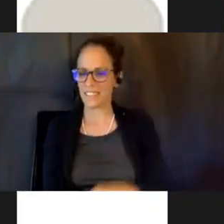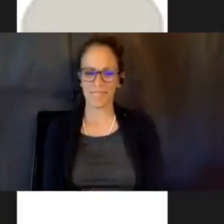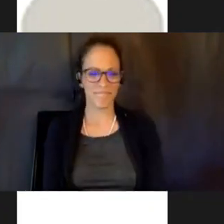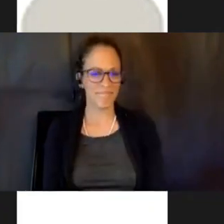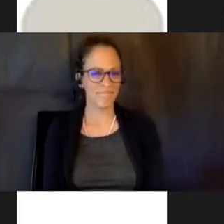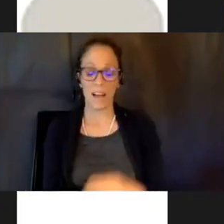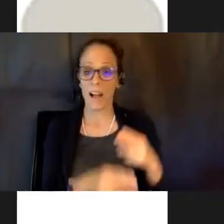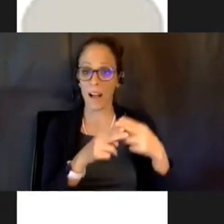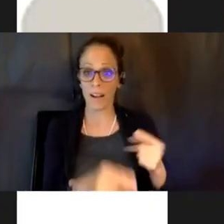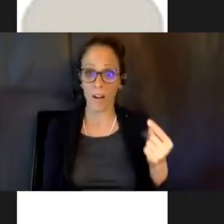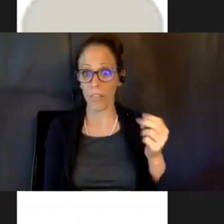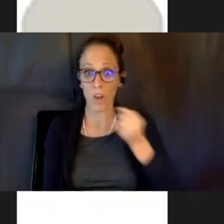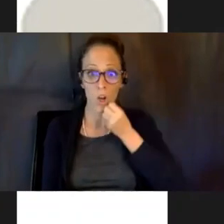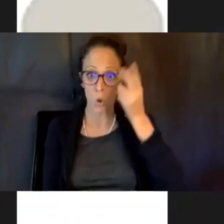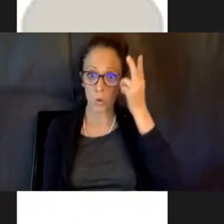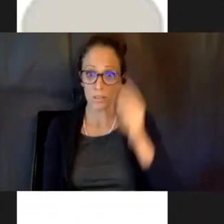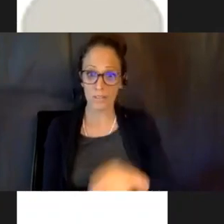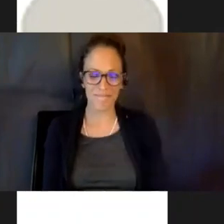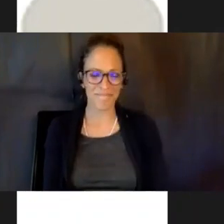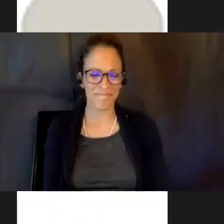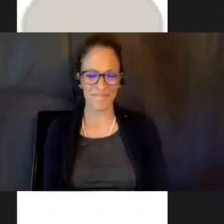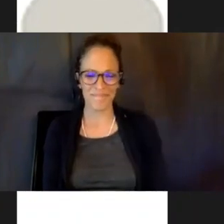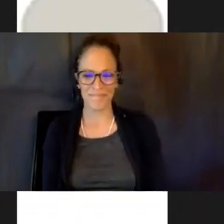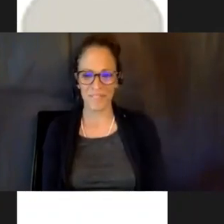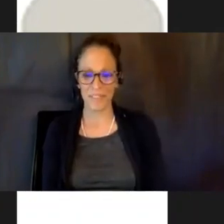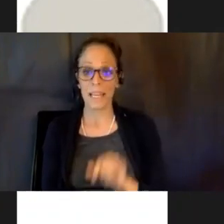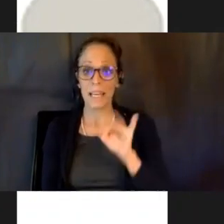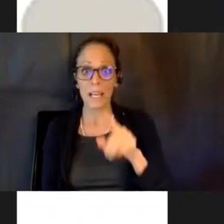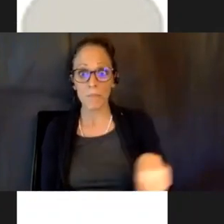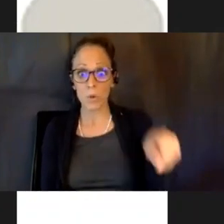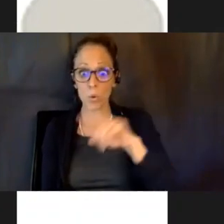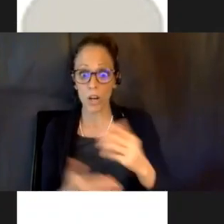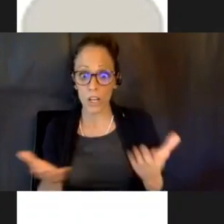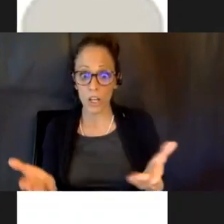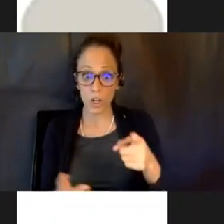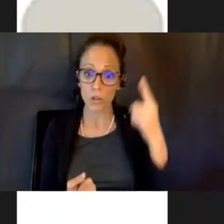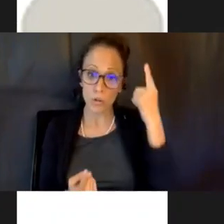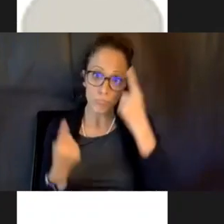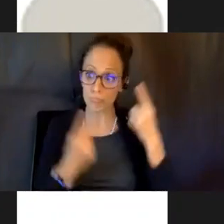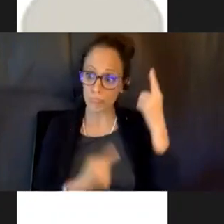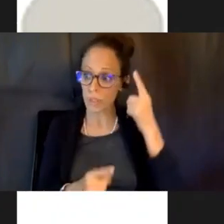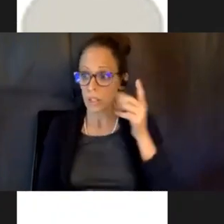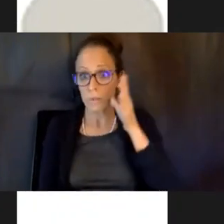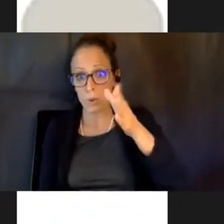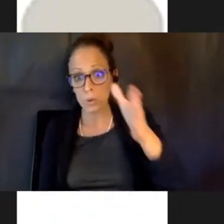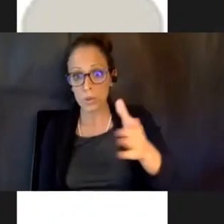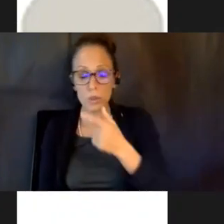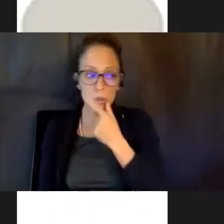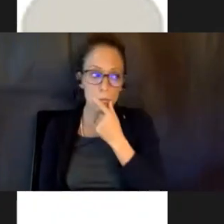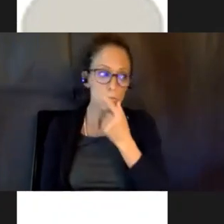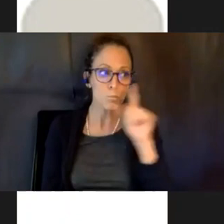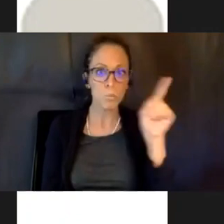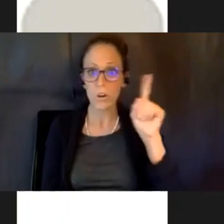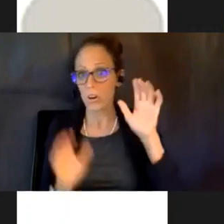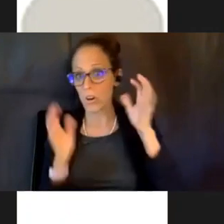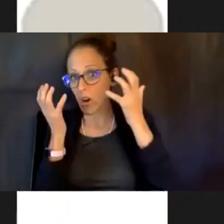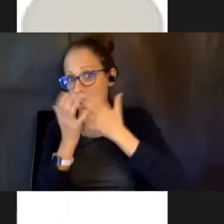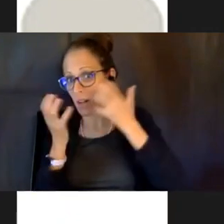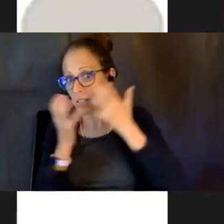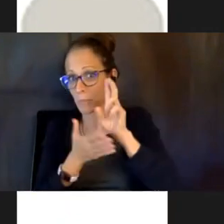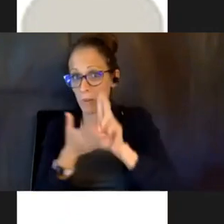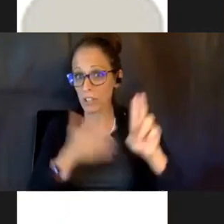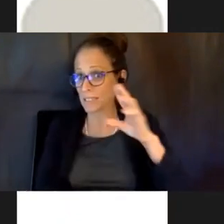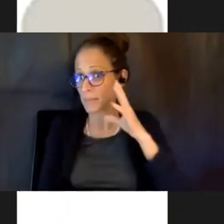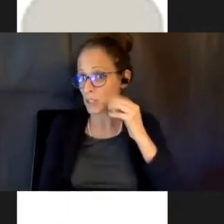Yes. And if you're in the audience and you're thinking about where you can come and have an awesome university experience, I